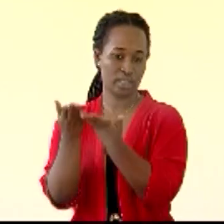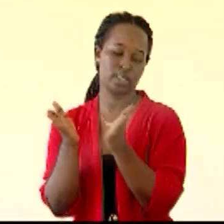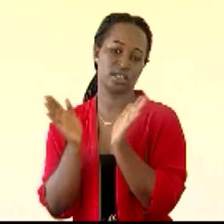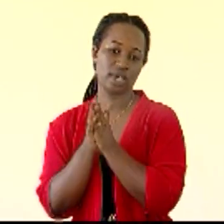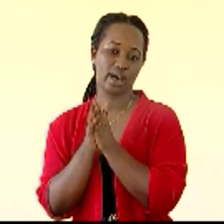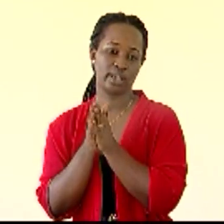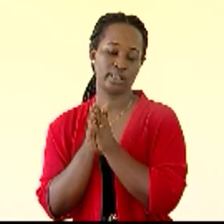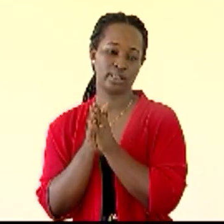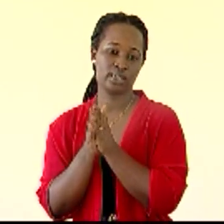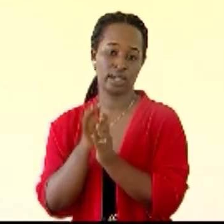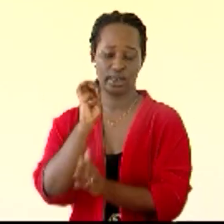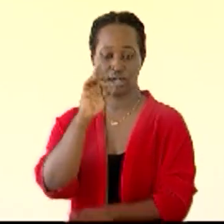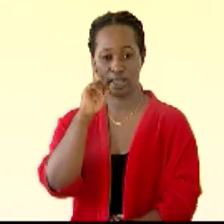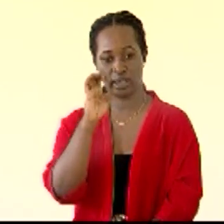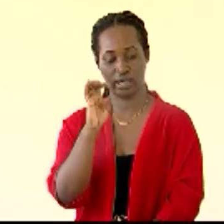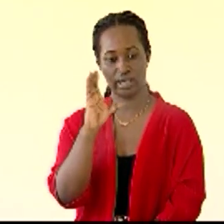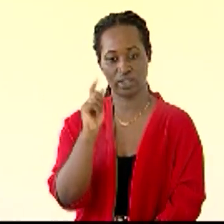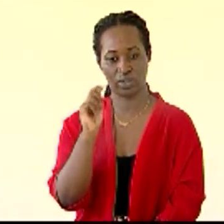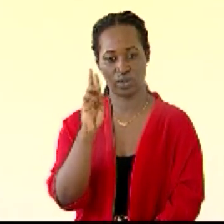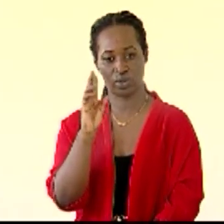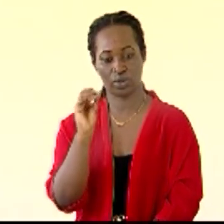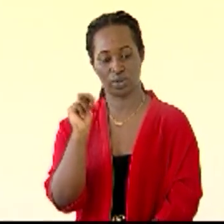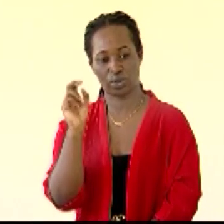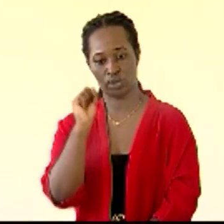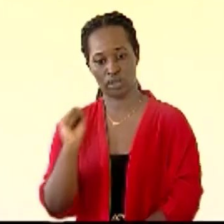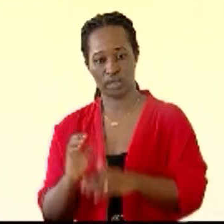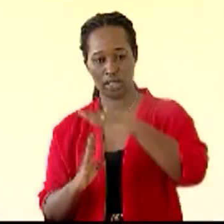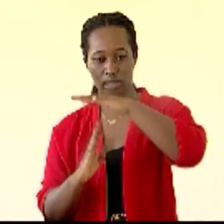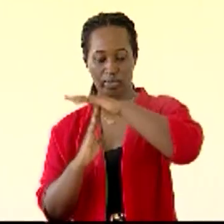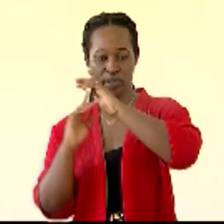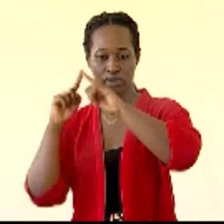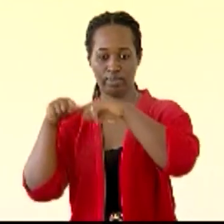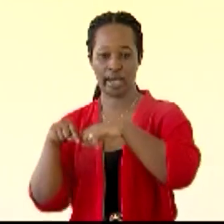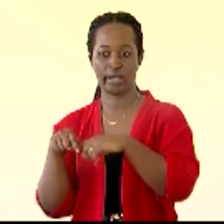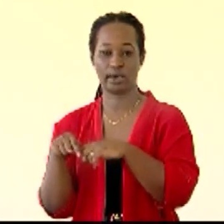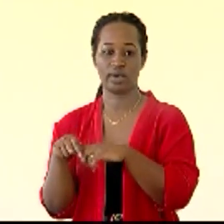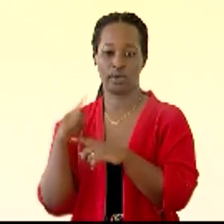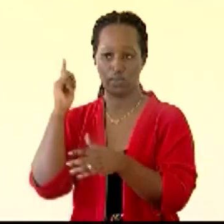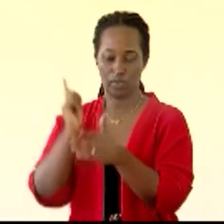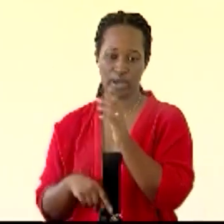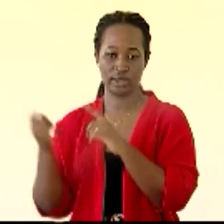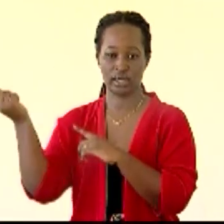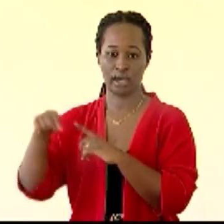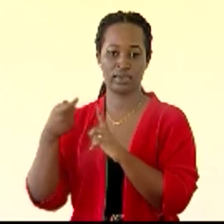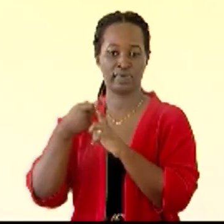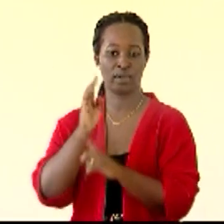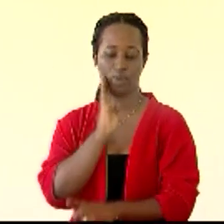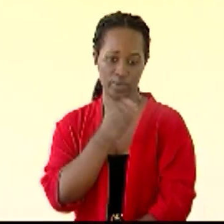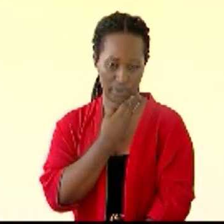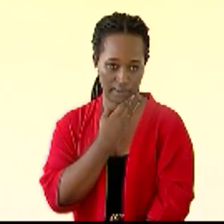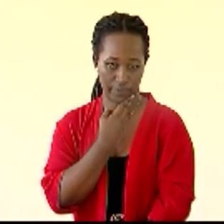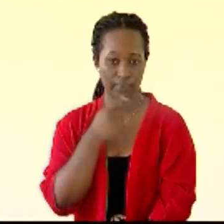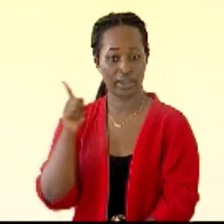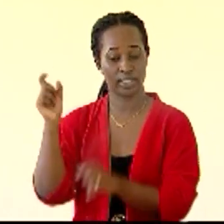And the electrons lost are replaced by what has come from water. These are passed on to a